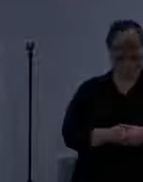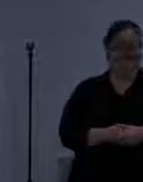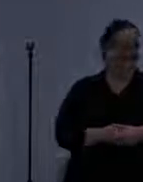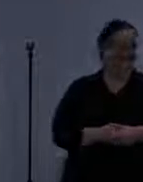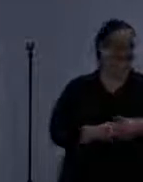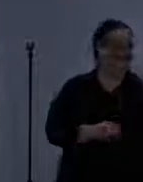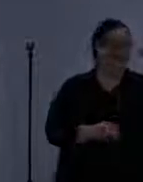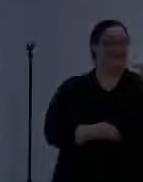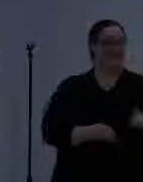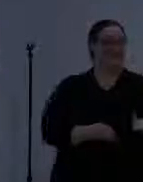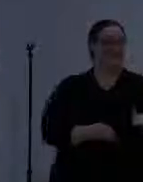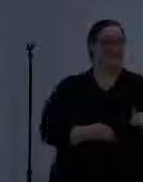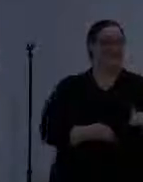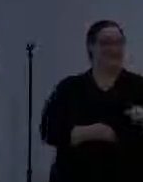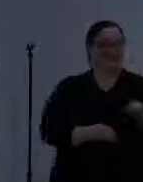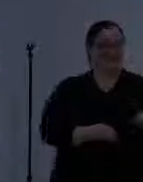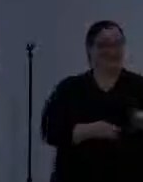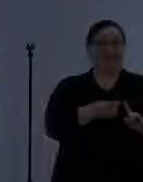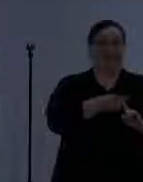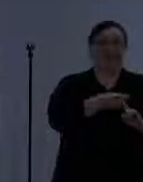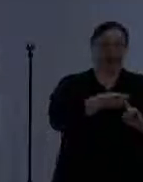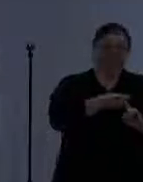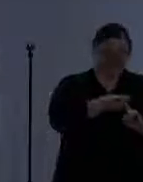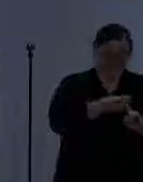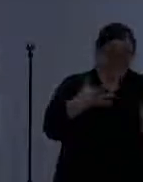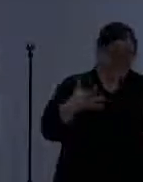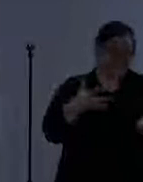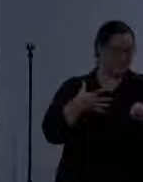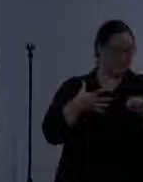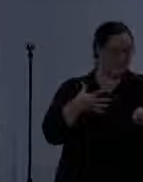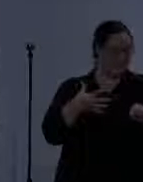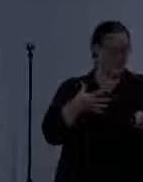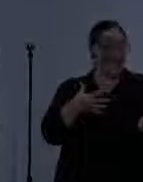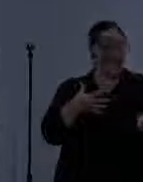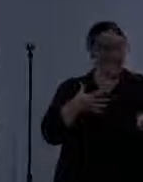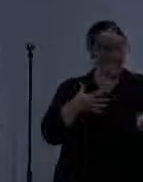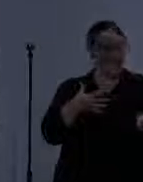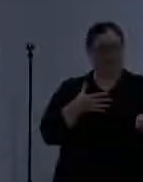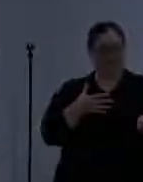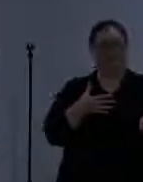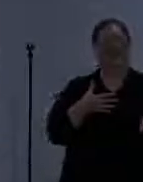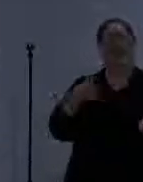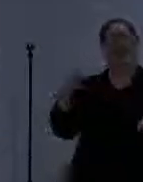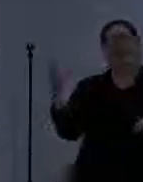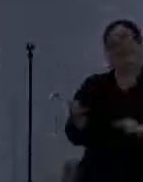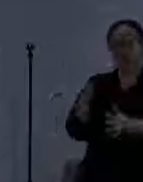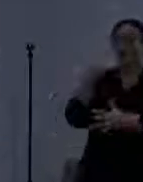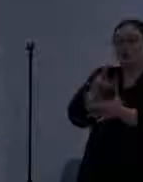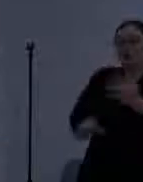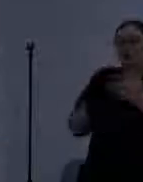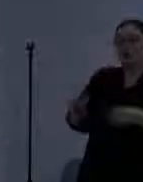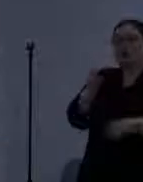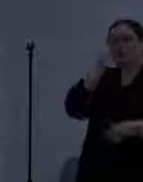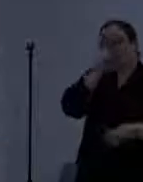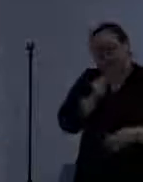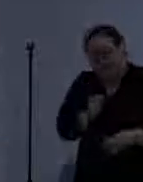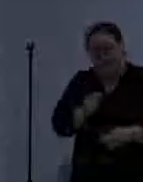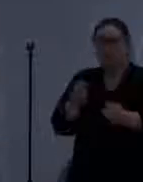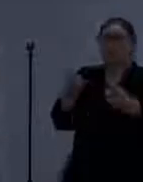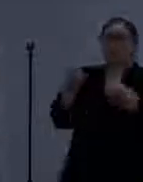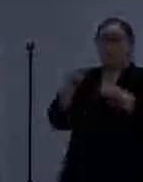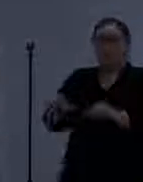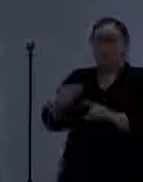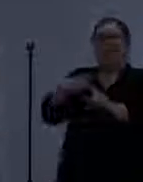to be spelt out specifically, is to take all reasonable steps to prevent and respond to sexual